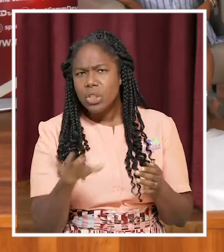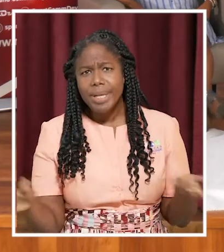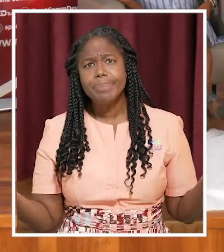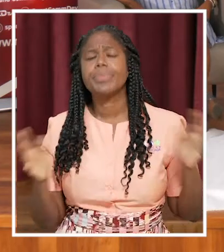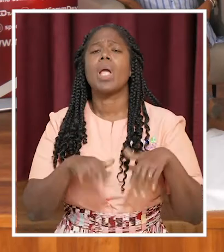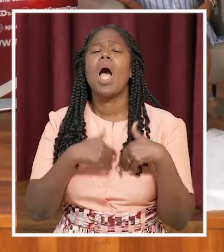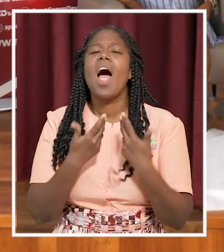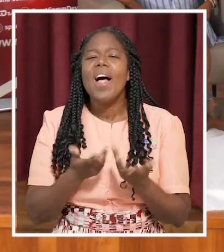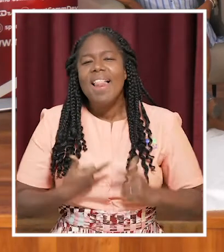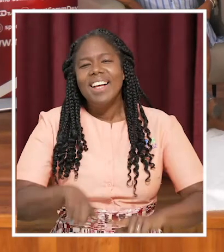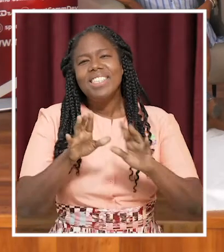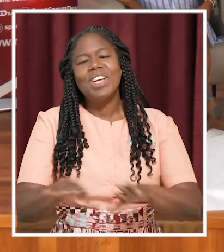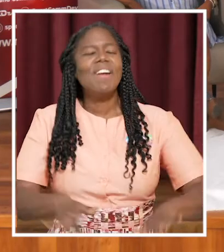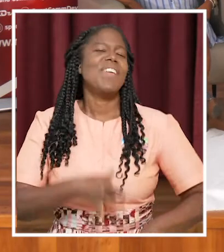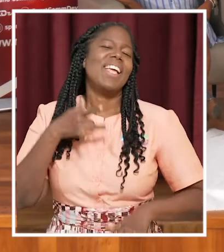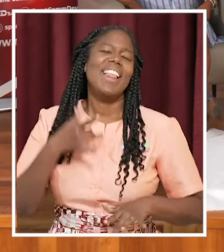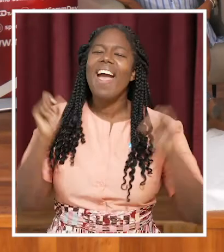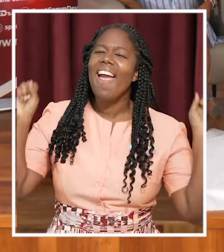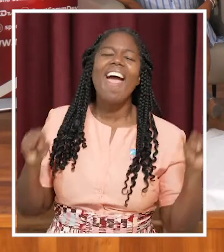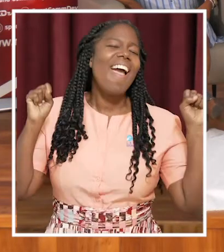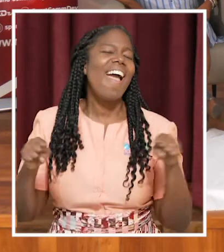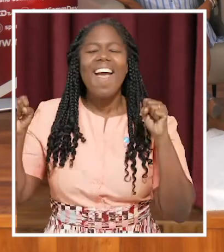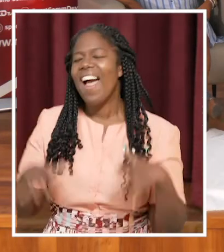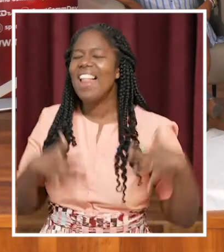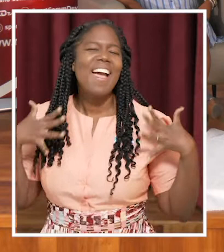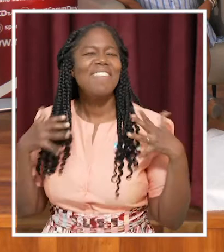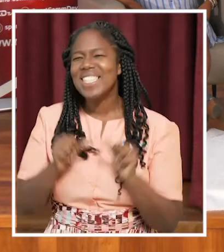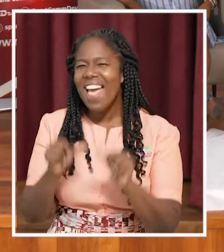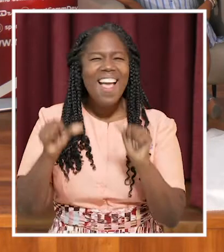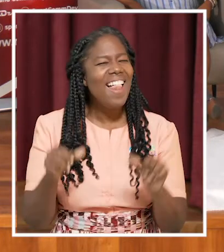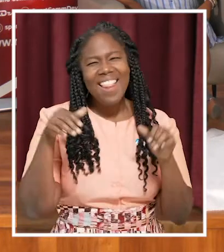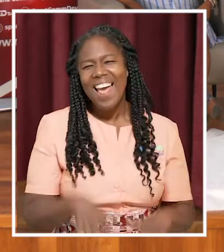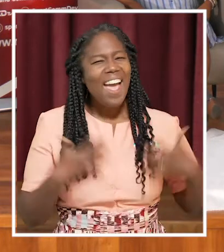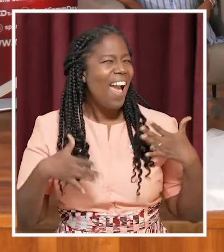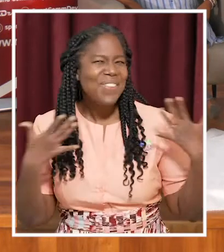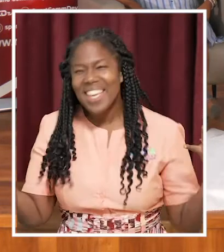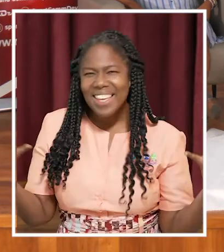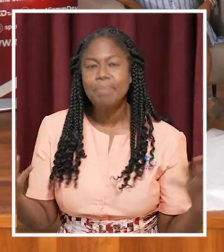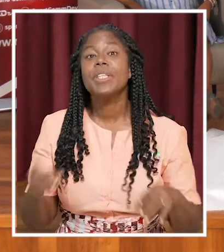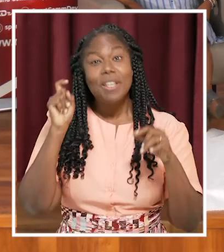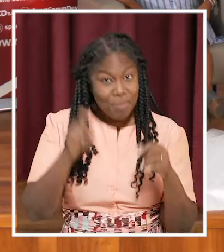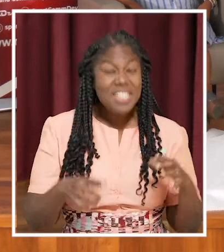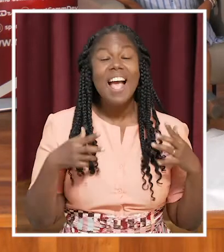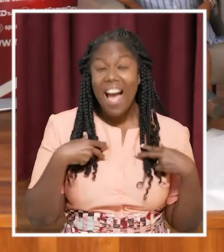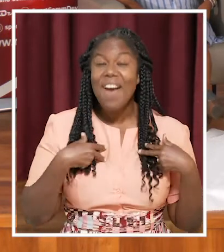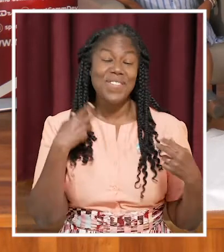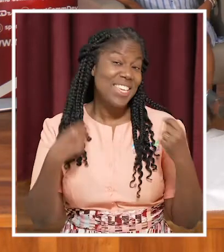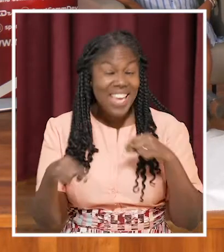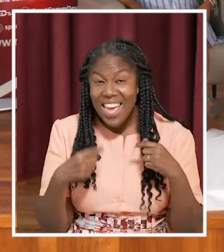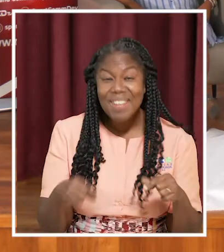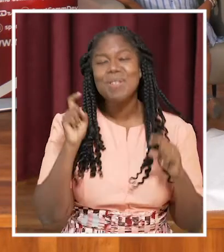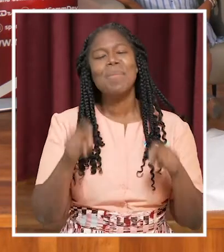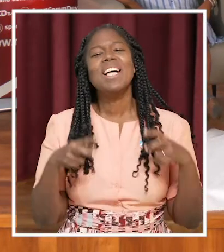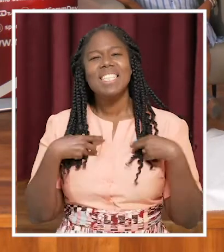feel as though they're living and they're part of life. So you have your games, you have contact, you maintain contact with persons, whether